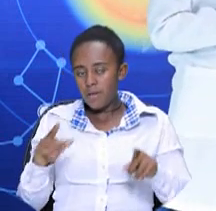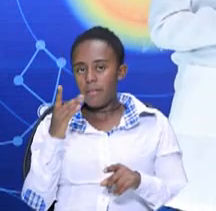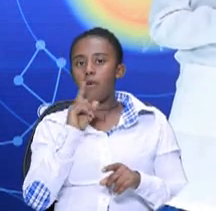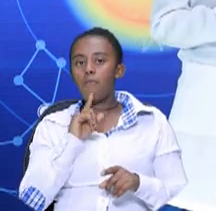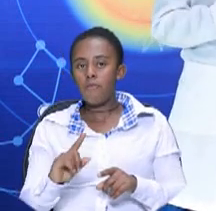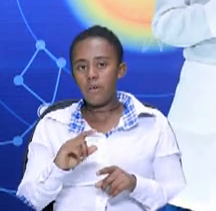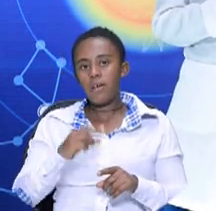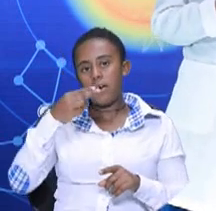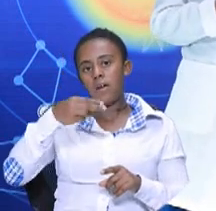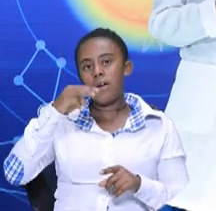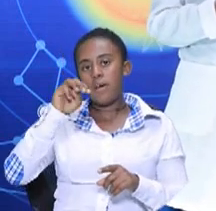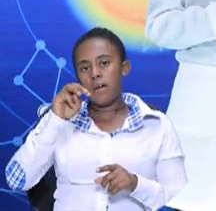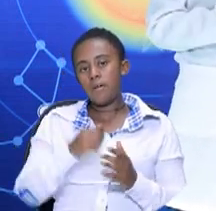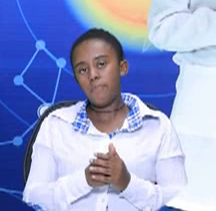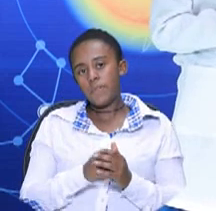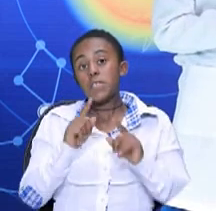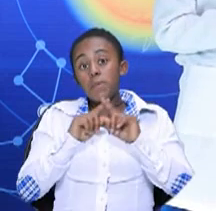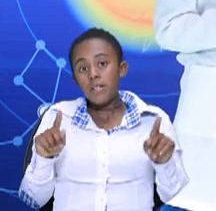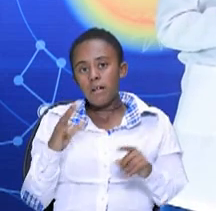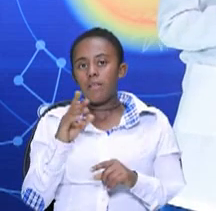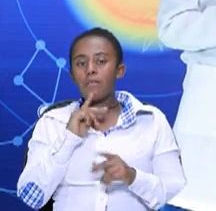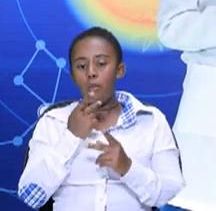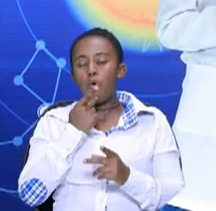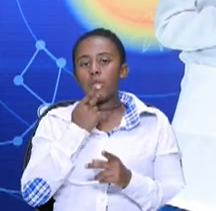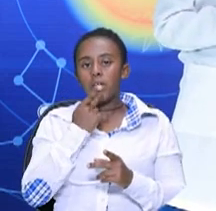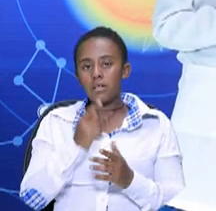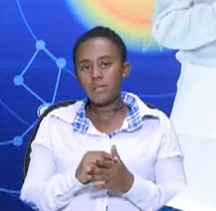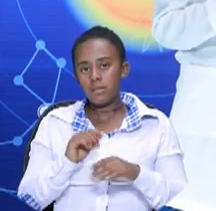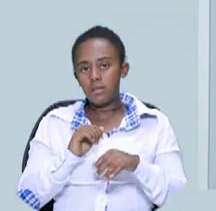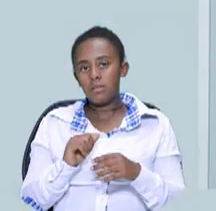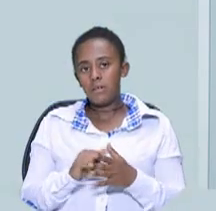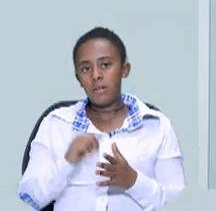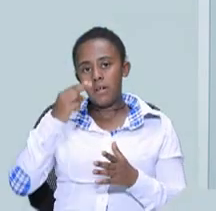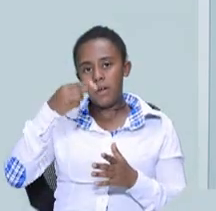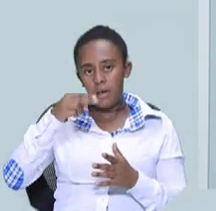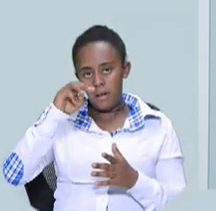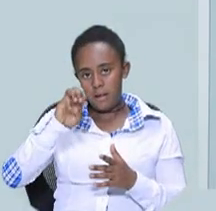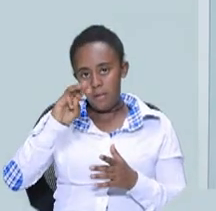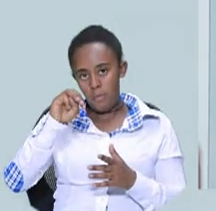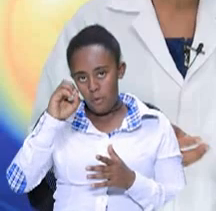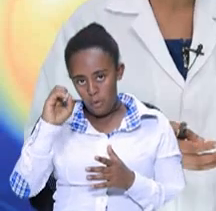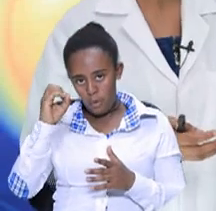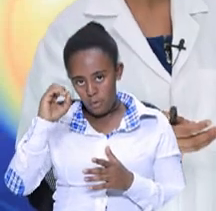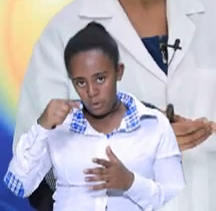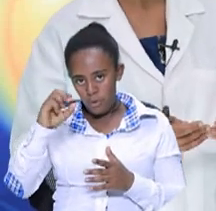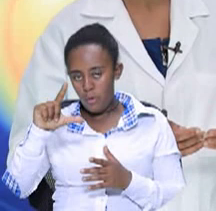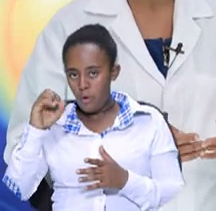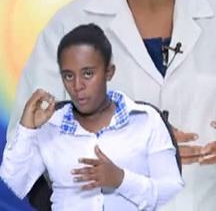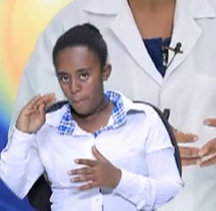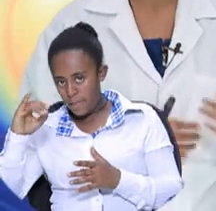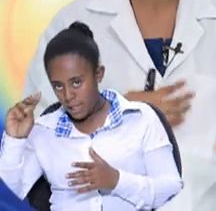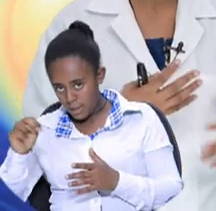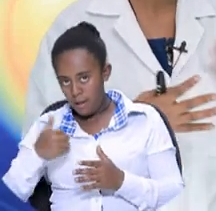of hemoglobin, that is a special type of protein that is known as hemoglobin. And hemoglobin is type